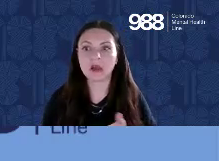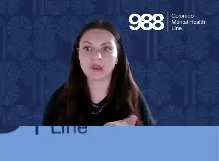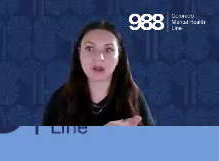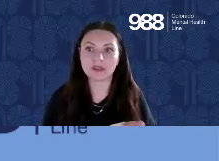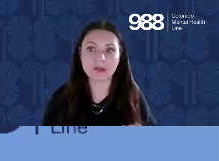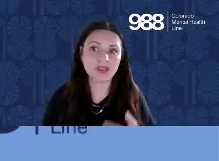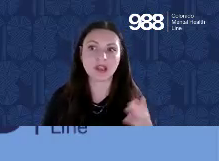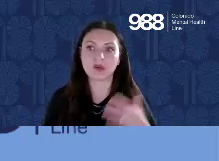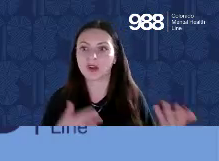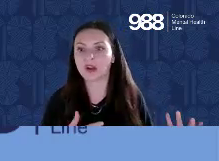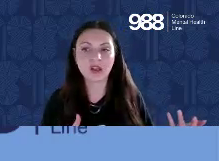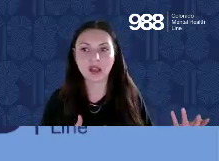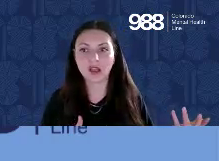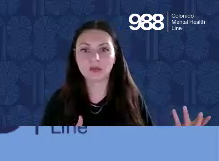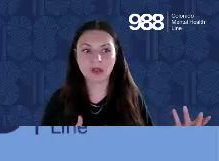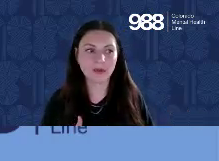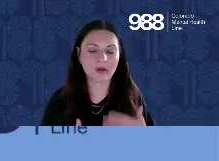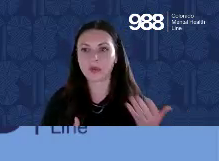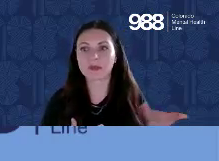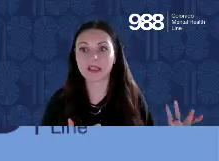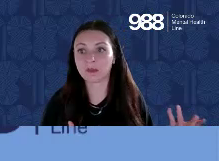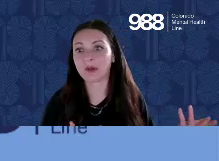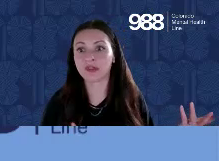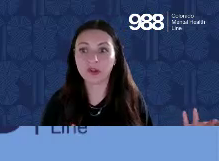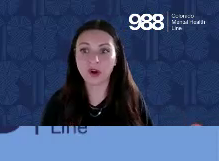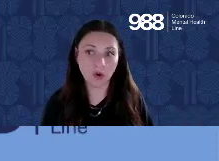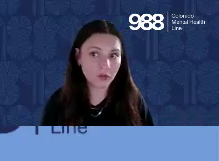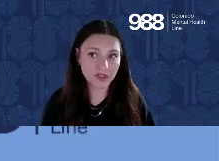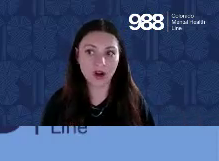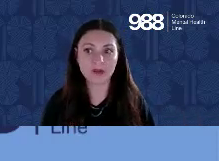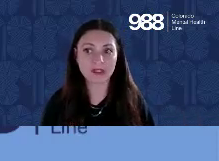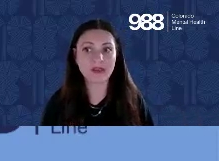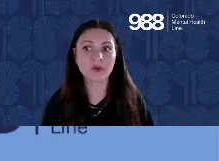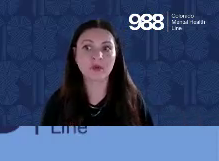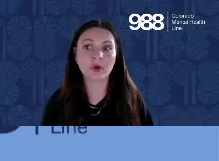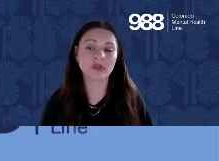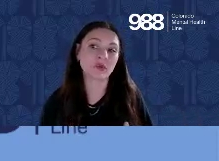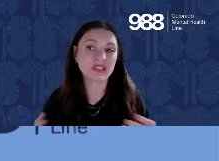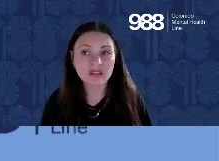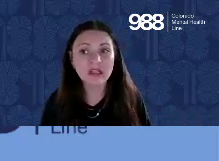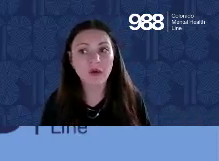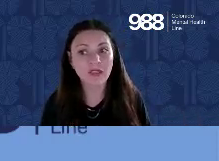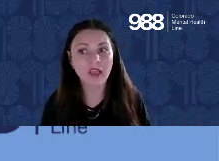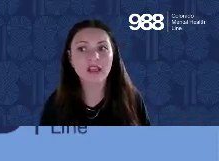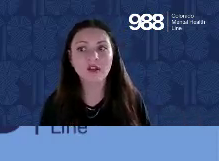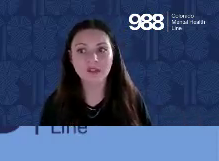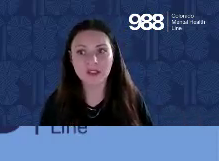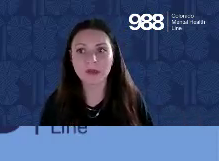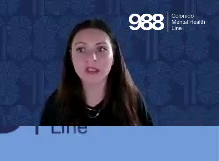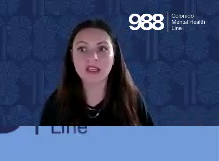we did that with RMCP. We had over approximately about a third of our workforce at RMCP was remote. So we're still allowing